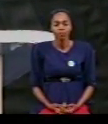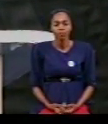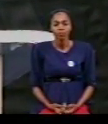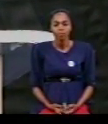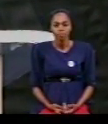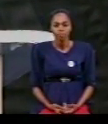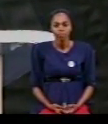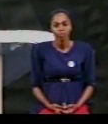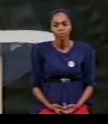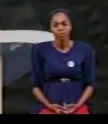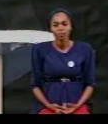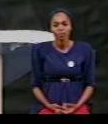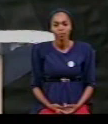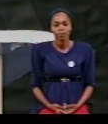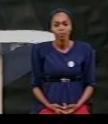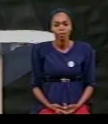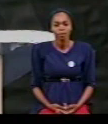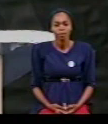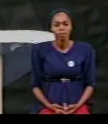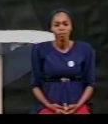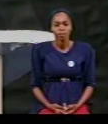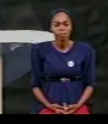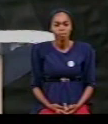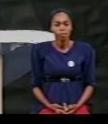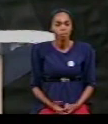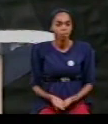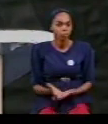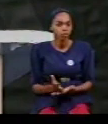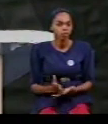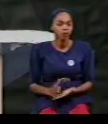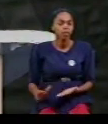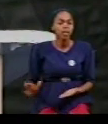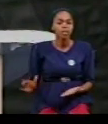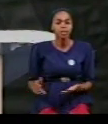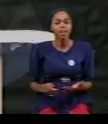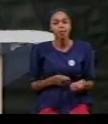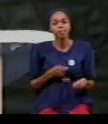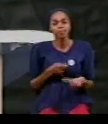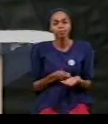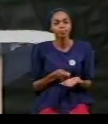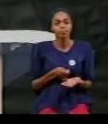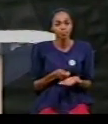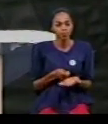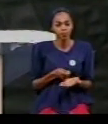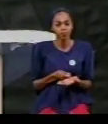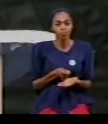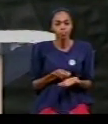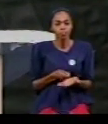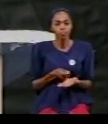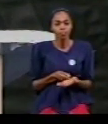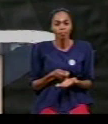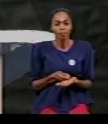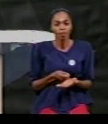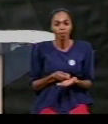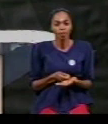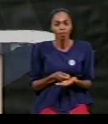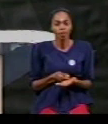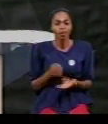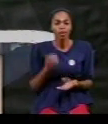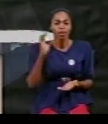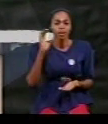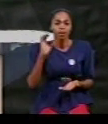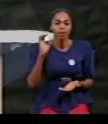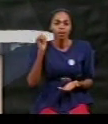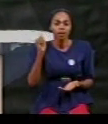Some ATM cards were found. If you lost your ATM cards, please just ask